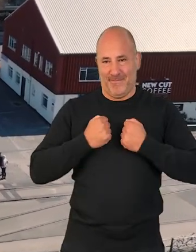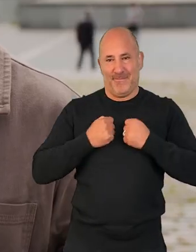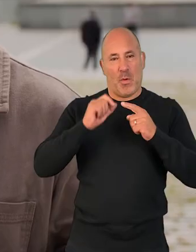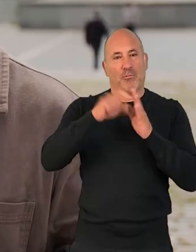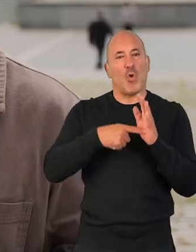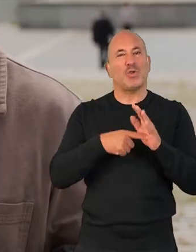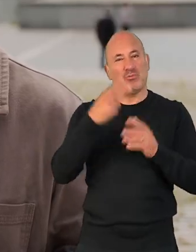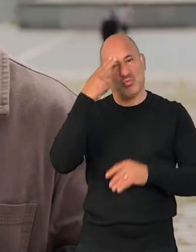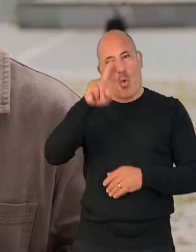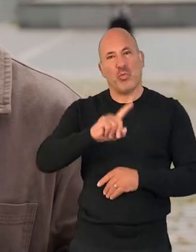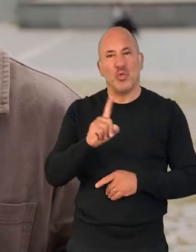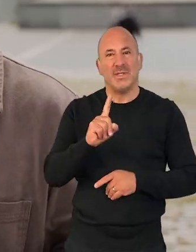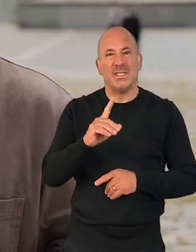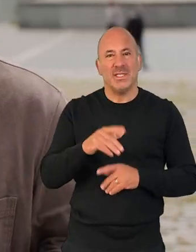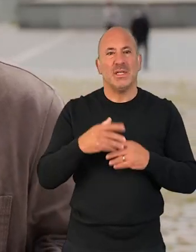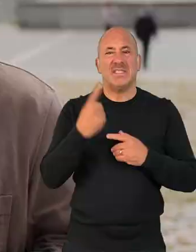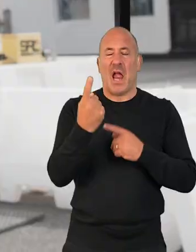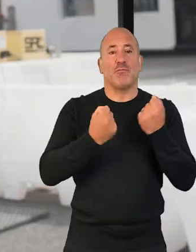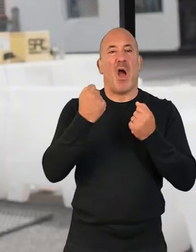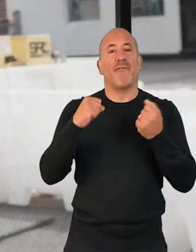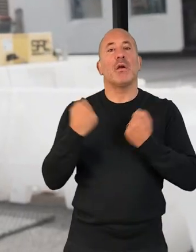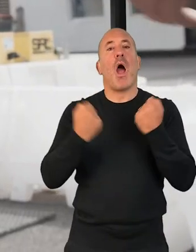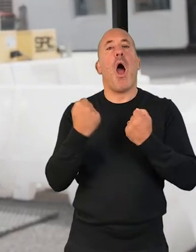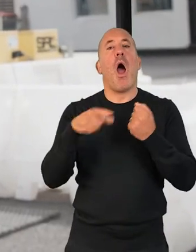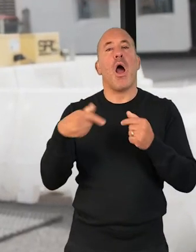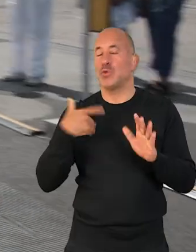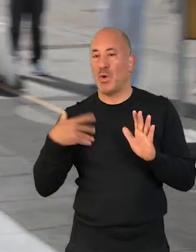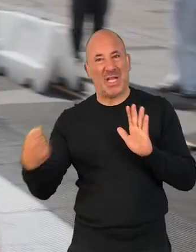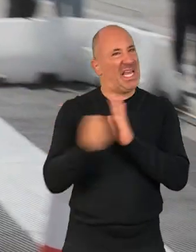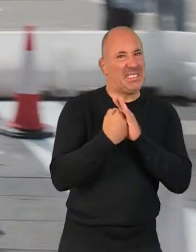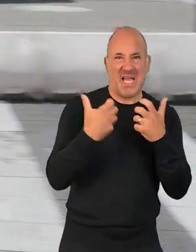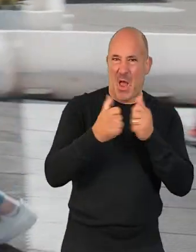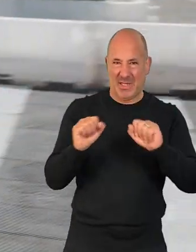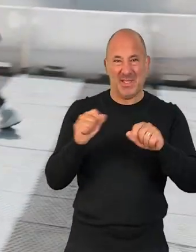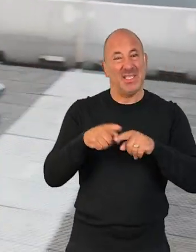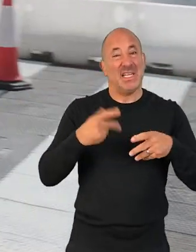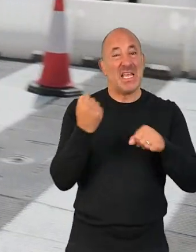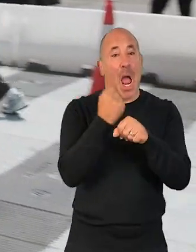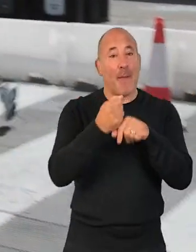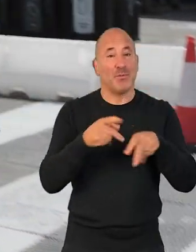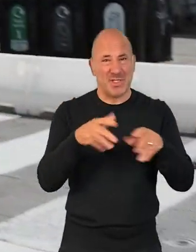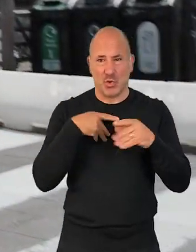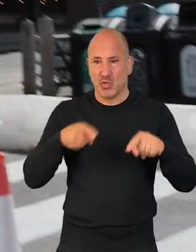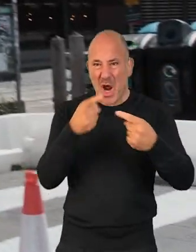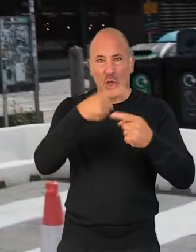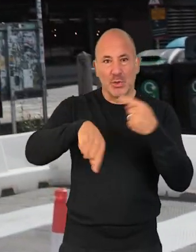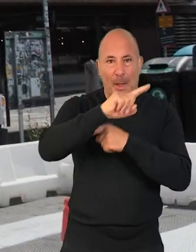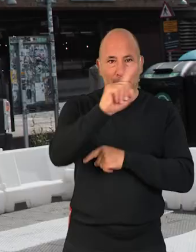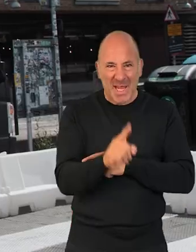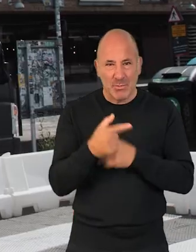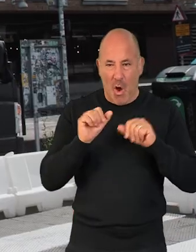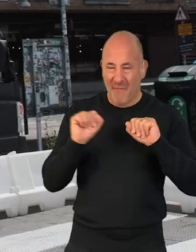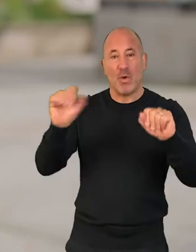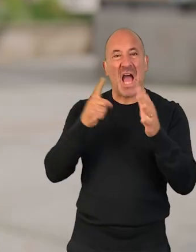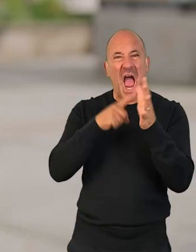Our project, How Not to Get Hit by a Self-Driving Car, is a street-based game that challenges the public to avoid being detected in the eye